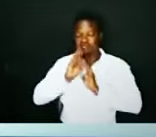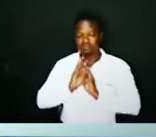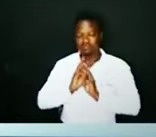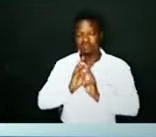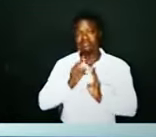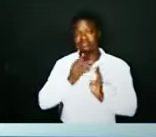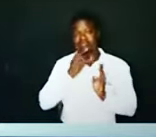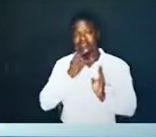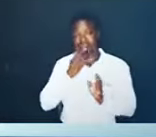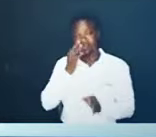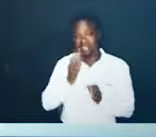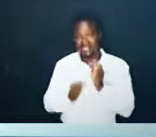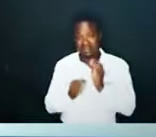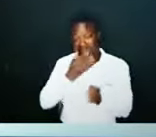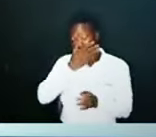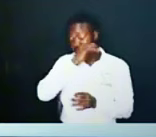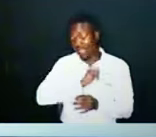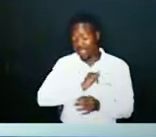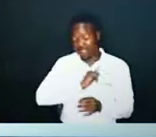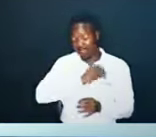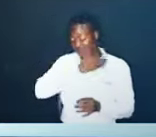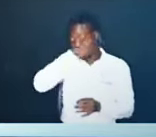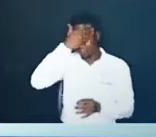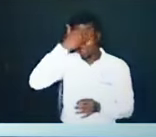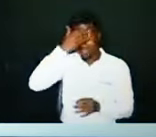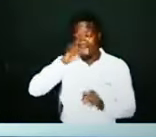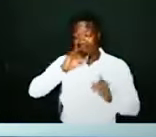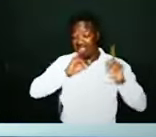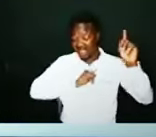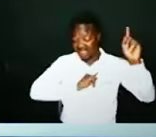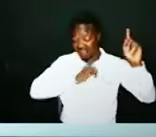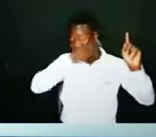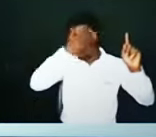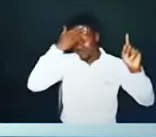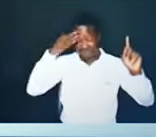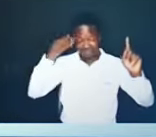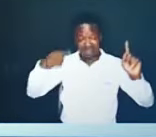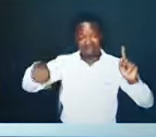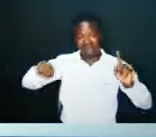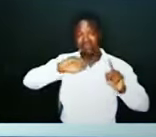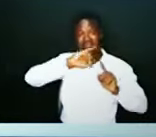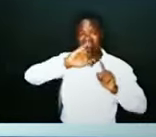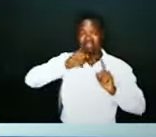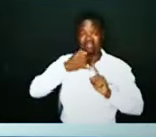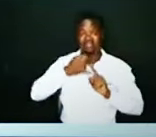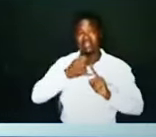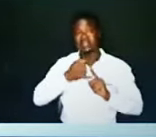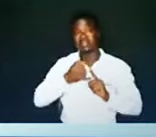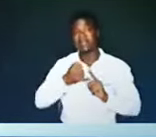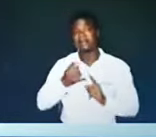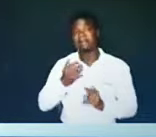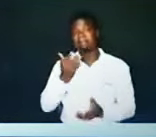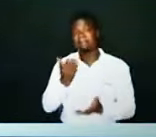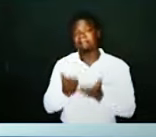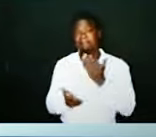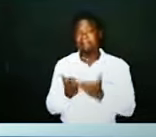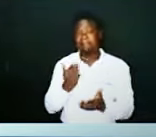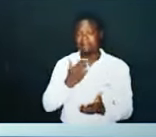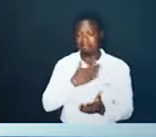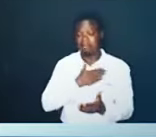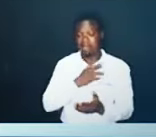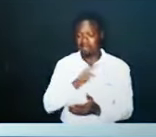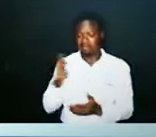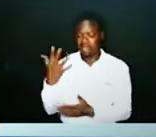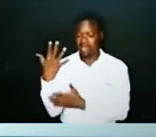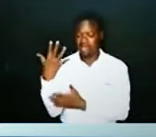If I forget you, Jerusalem, may my right hand forget its skills. Jerusalem, sem yure free wa,